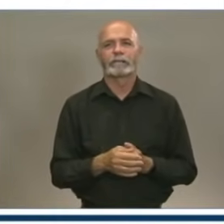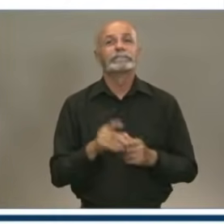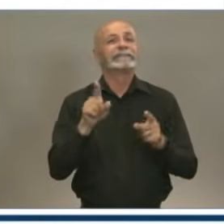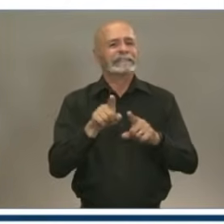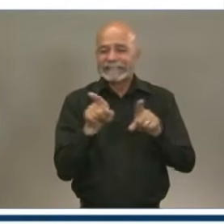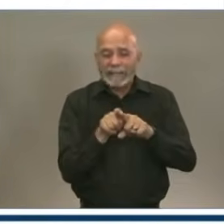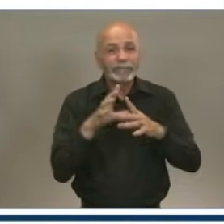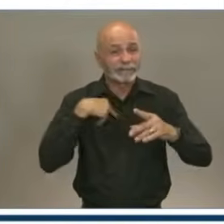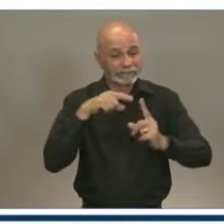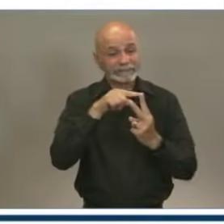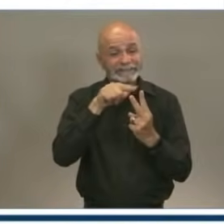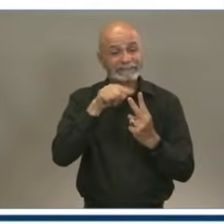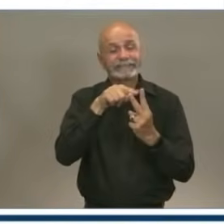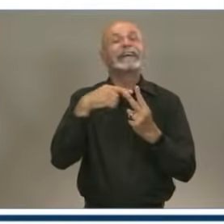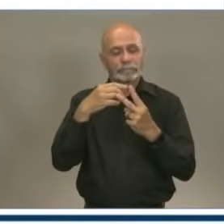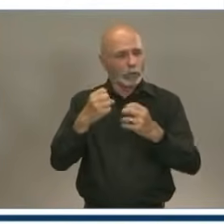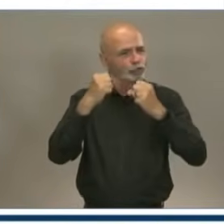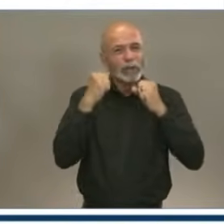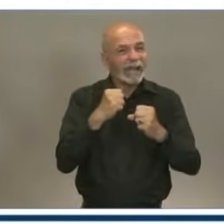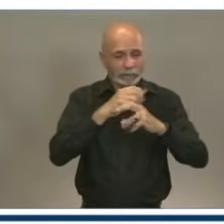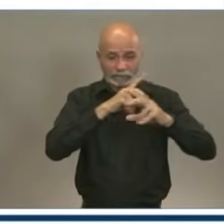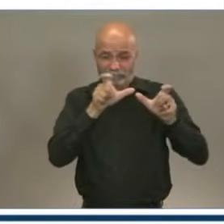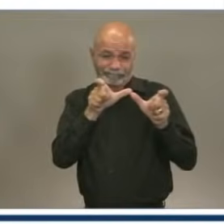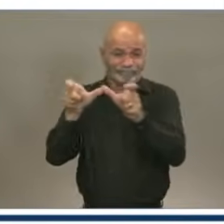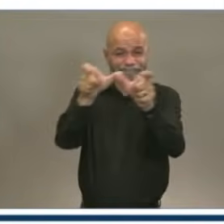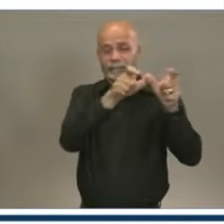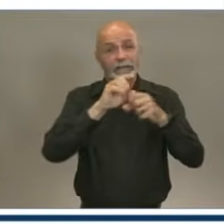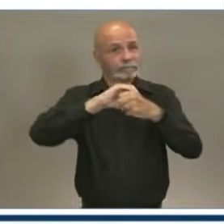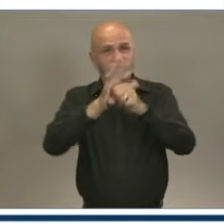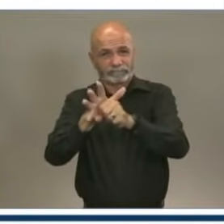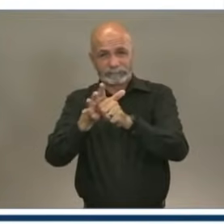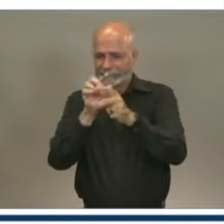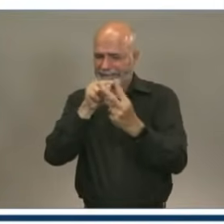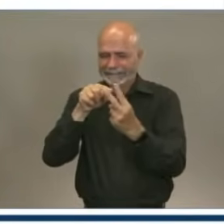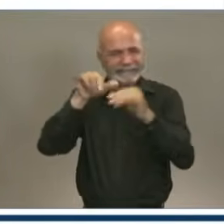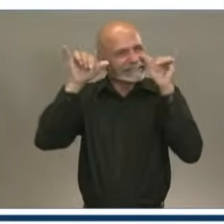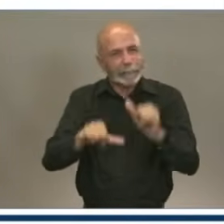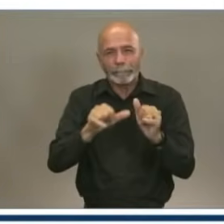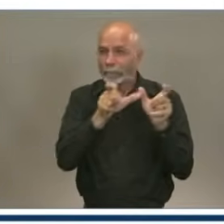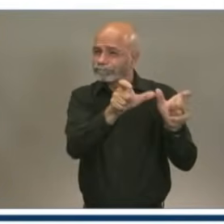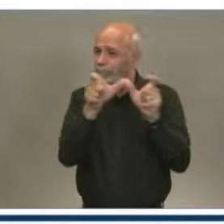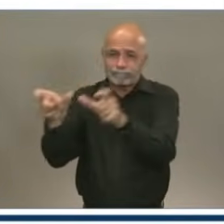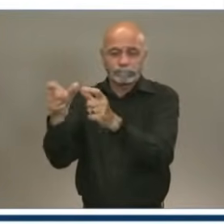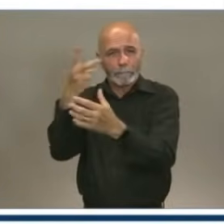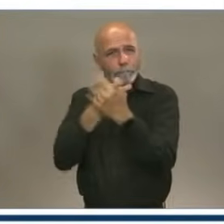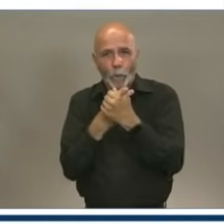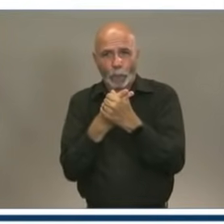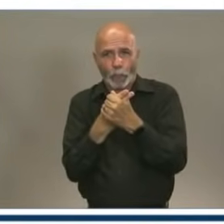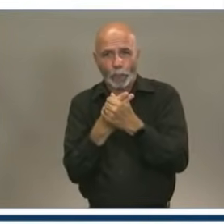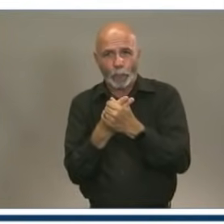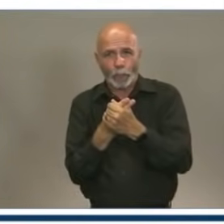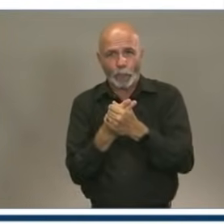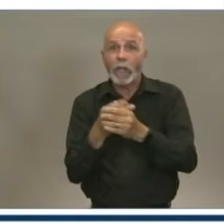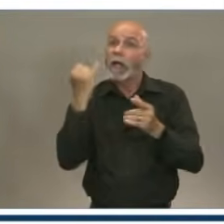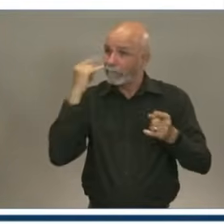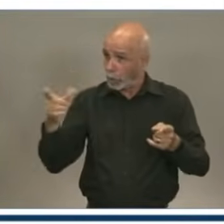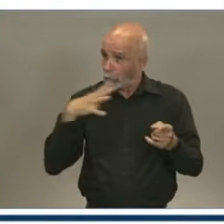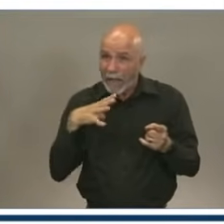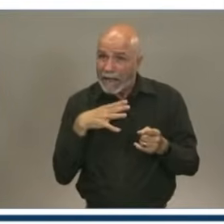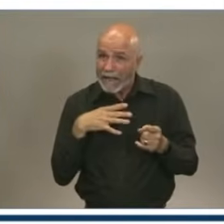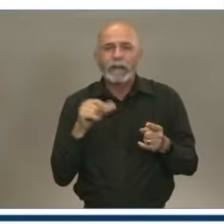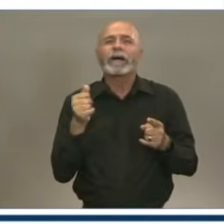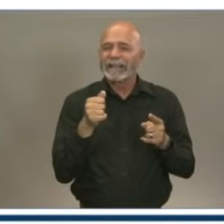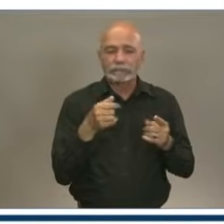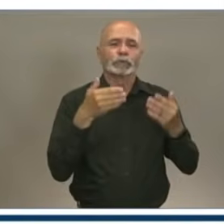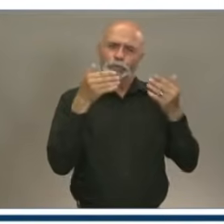against COVID-19 and its variants. And we really need everyone who can to move their appointment up. The longer we